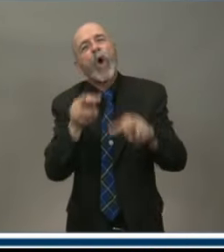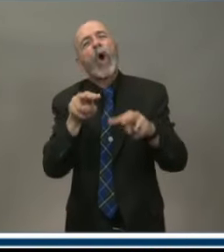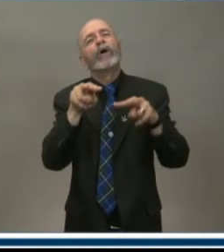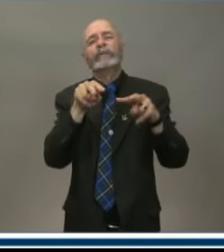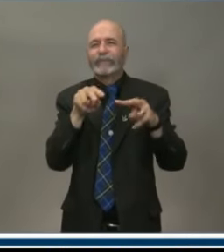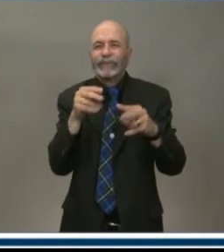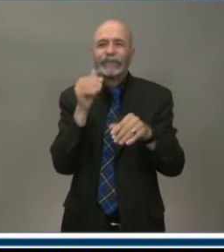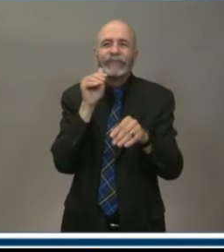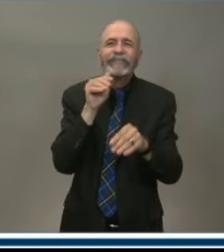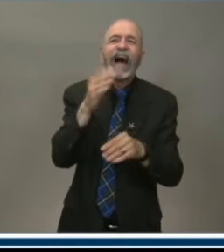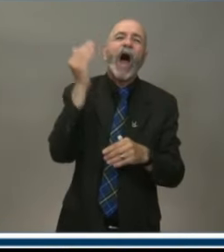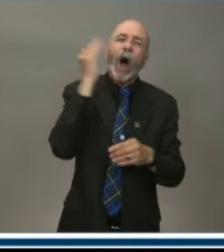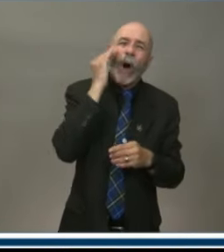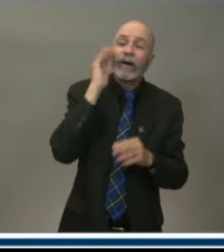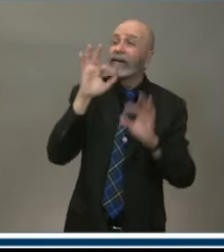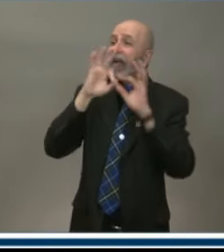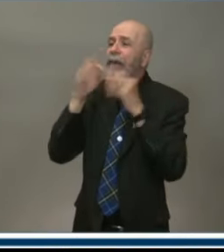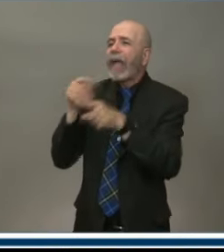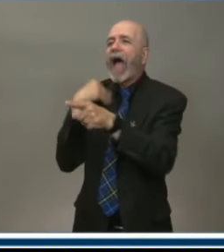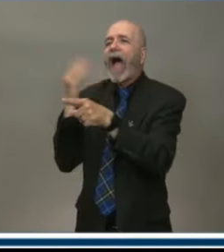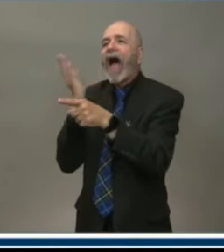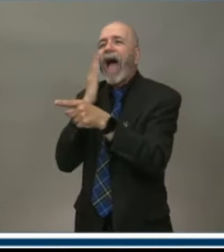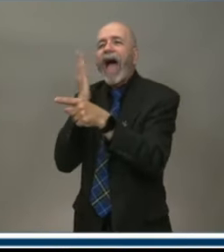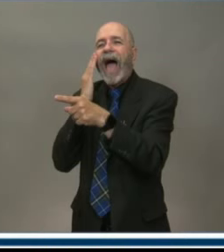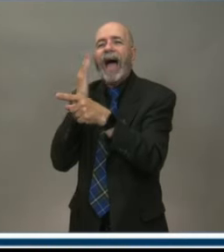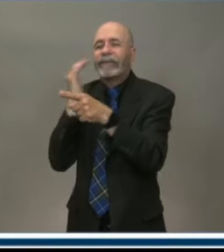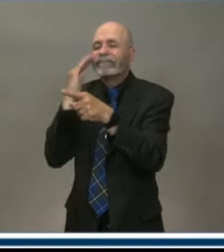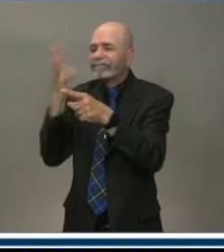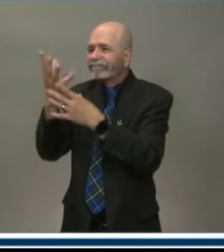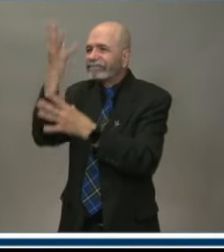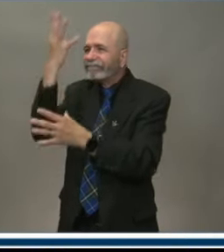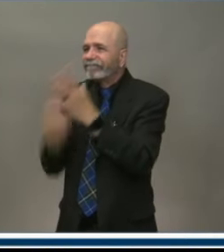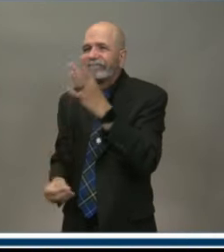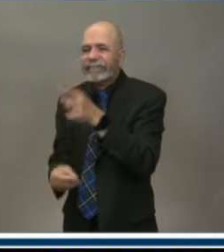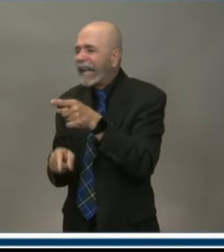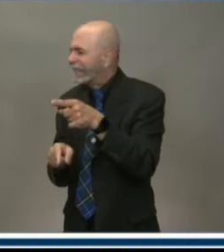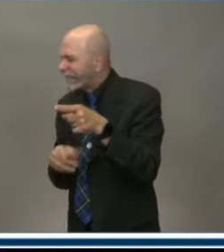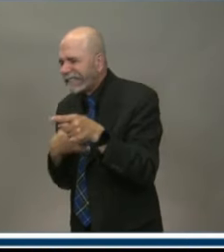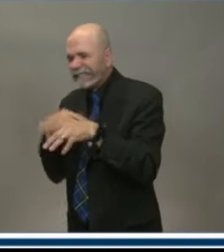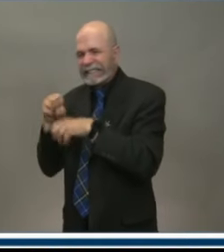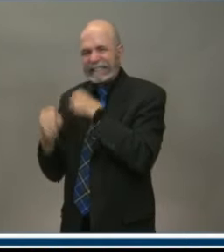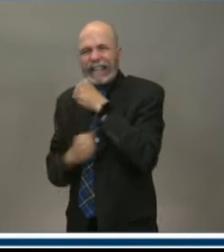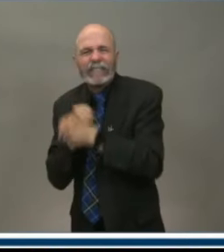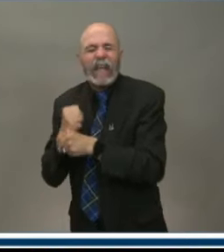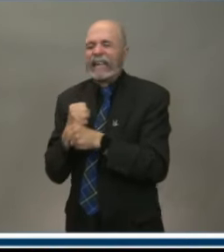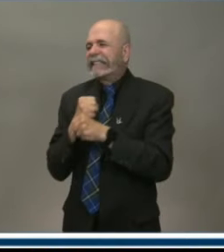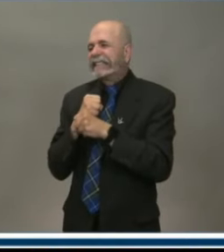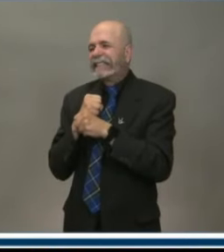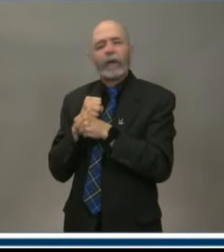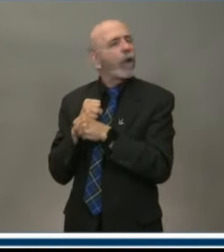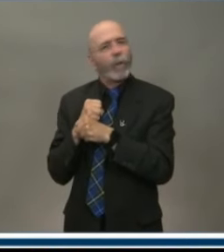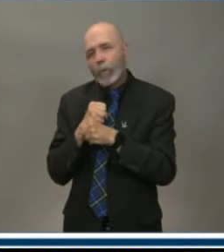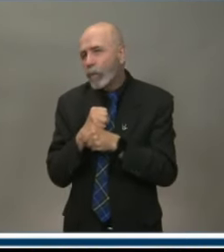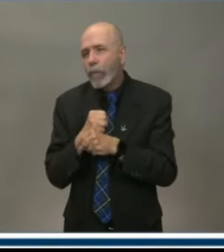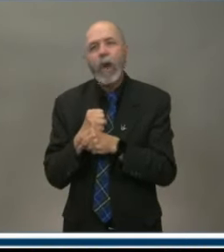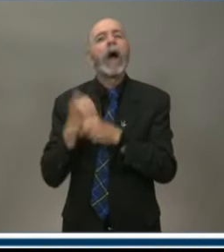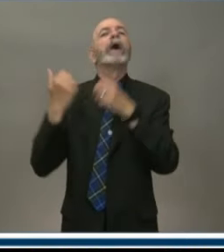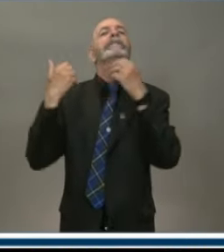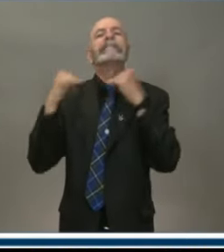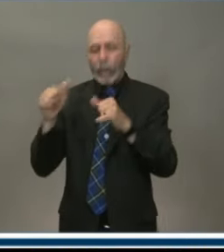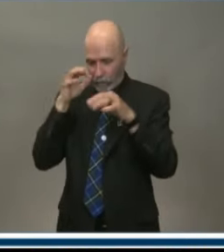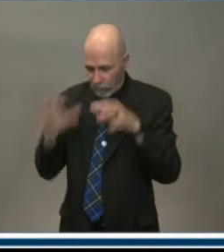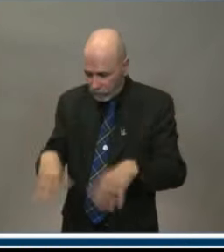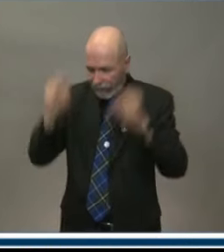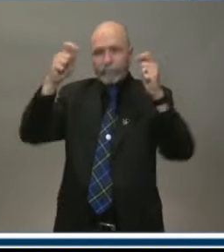won't take away your pain. It won't replace what you've lost, but it is an opportunity for us to celebrate and honor your loved